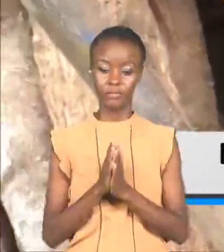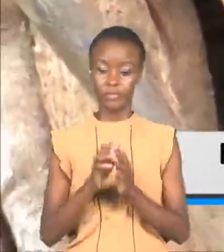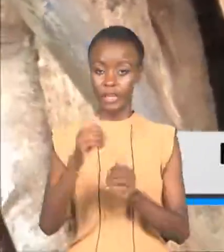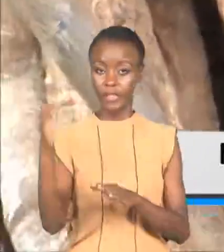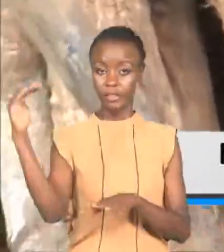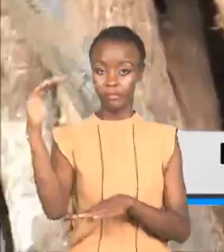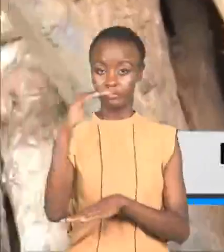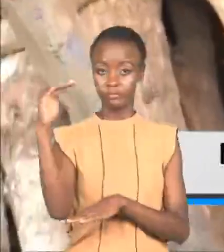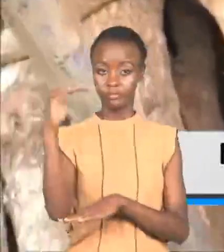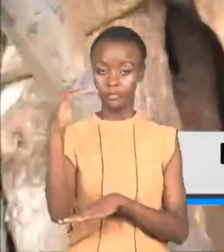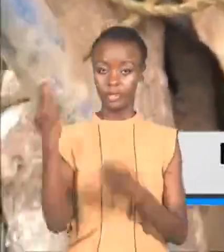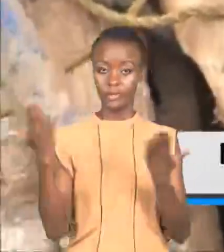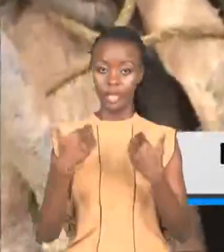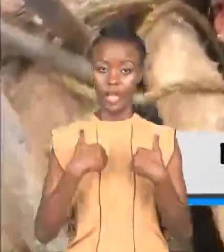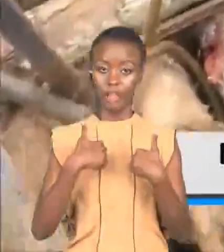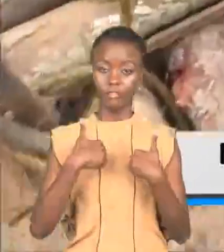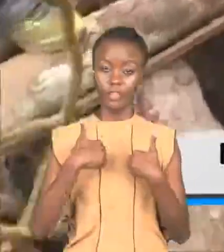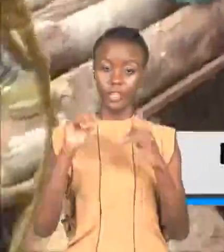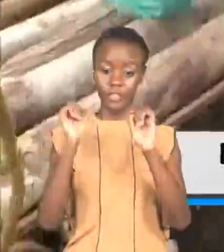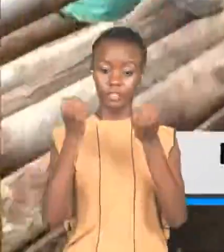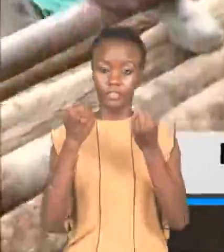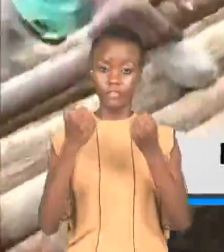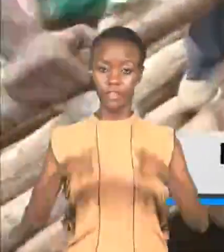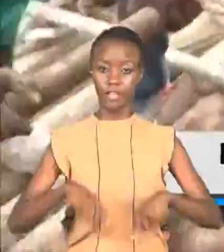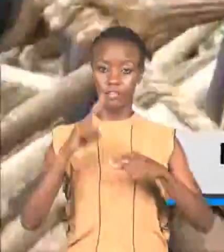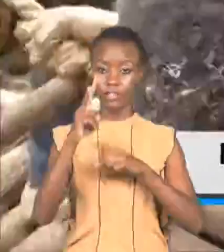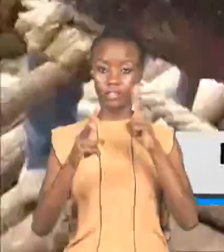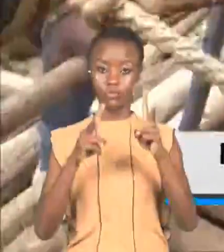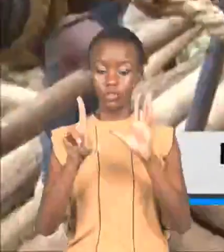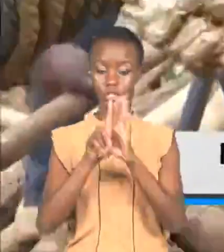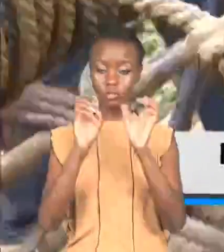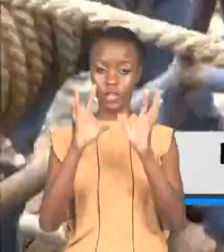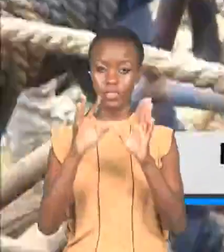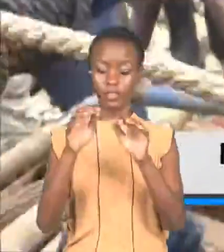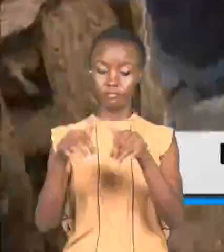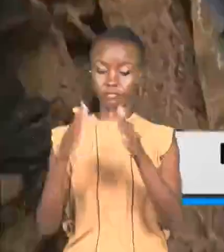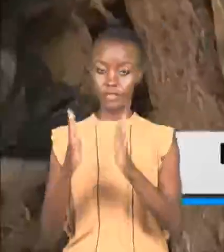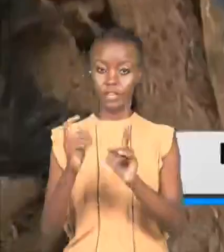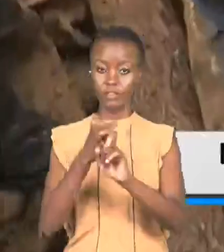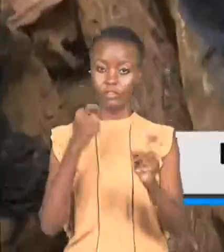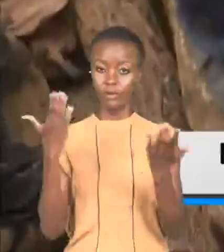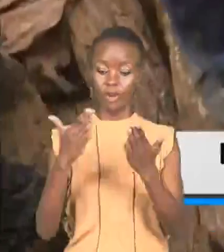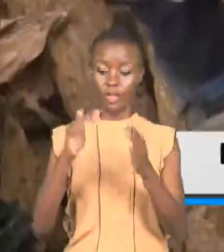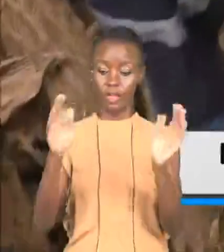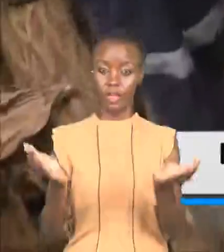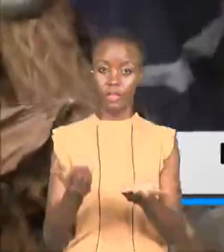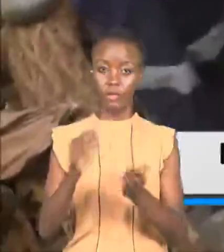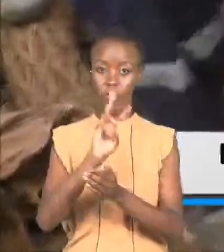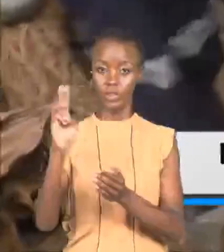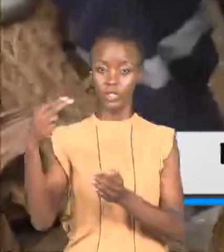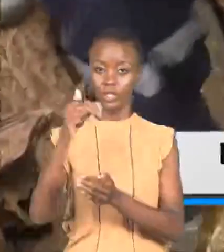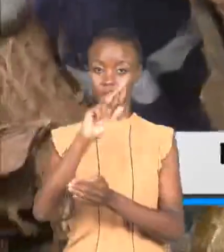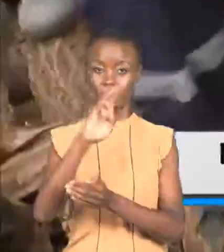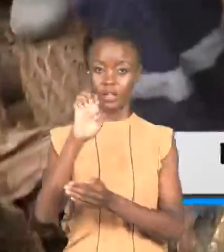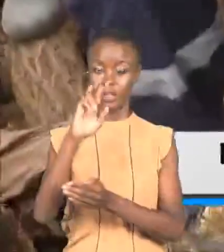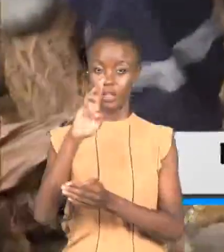Zimbabwean rescuers pulled the bodies of at least 22 illegal gold miners out of shafts west of Harare that were flooded earlier